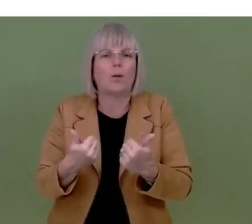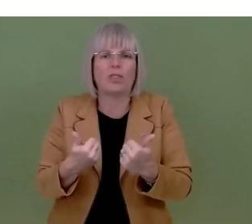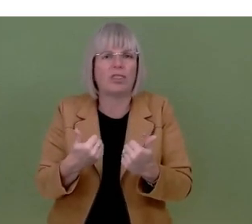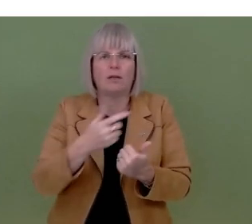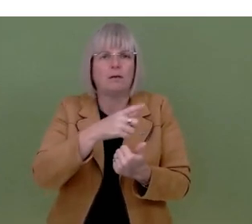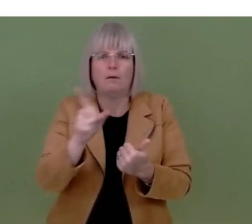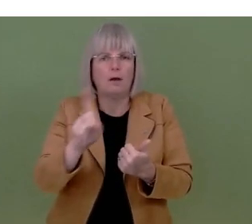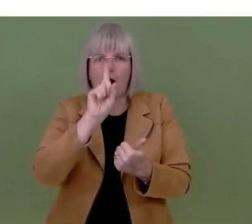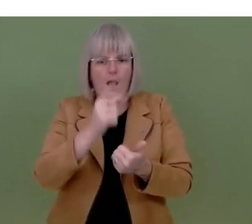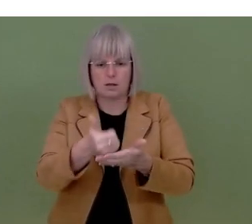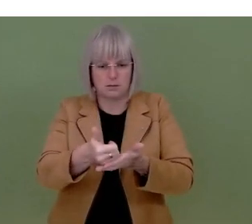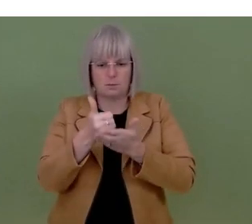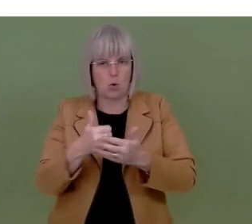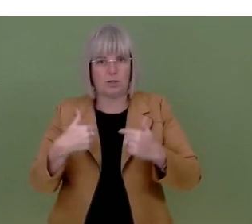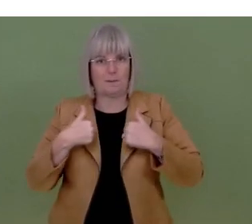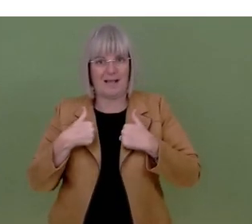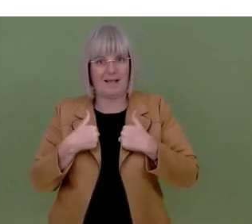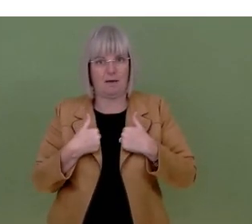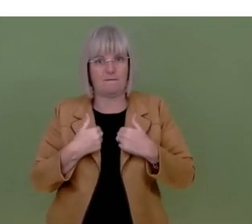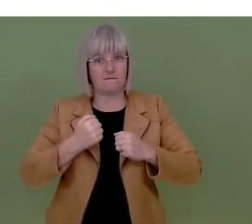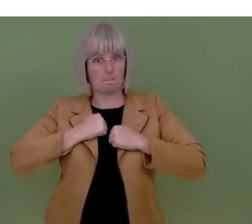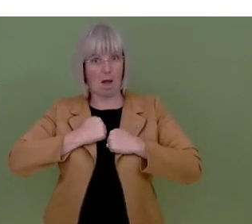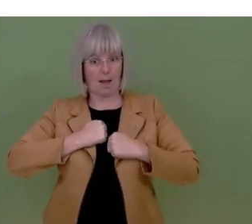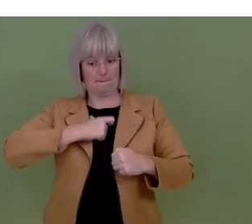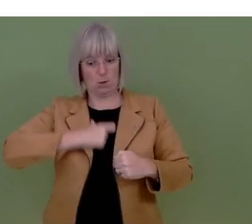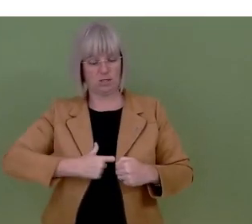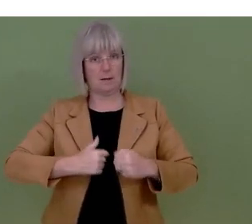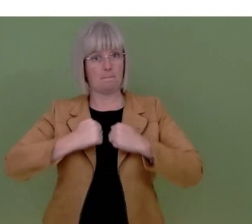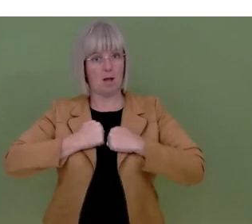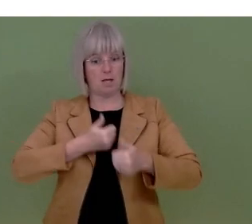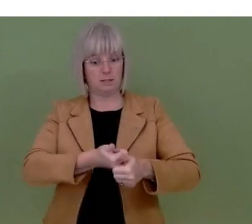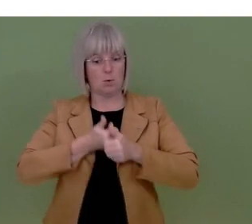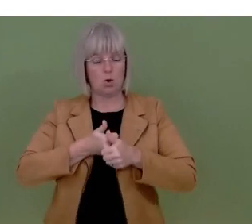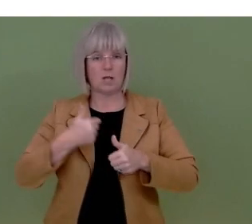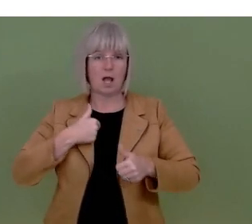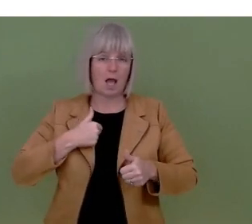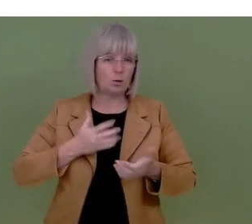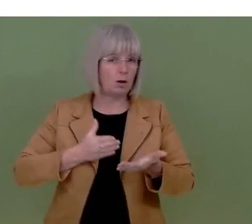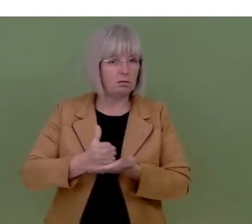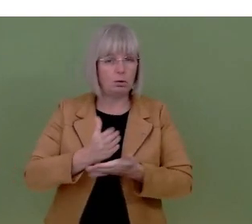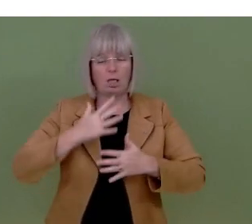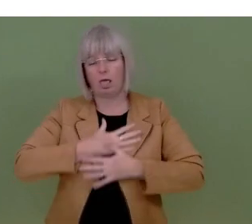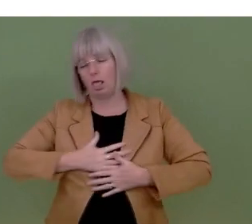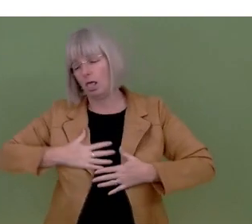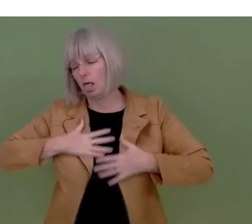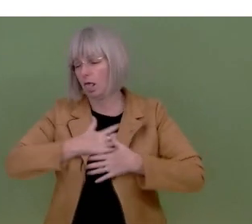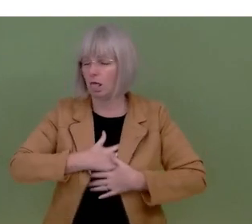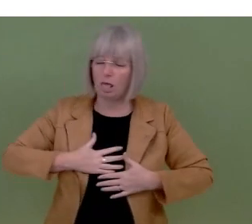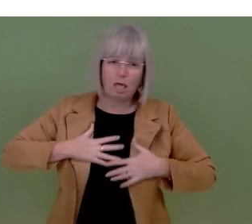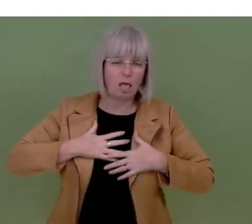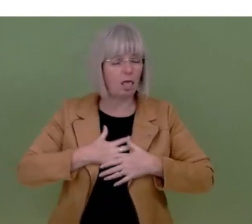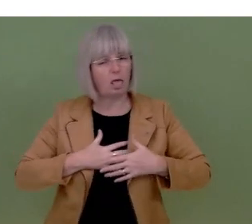that I needed as a person, in extreme distress, trying to manage